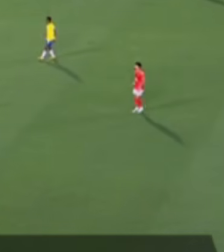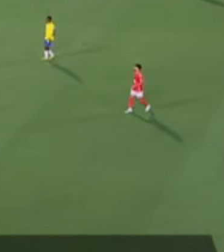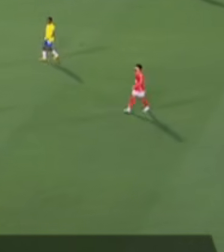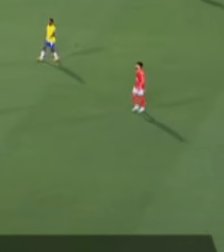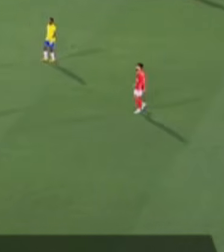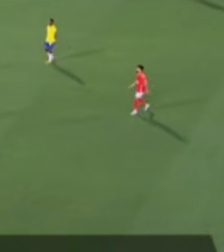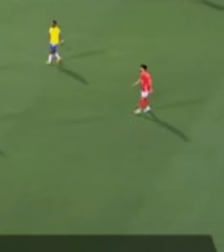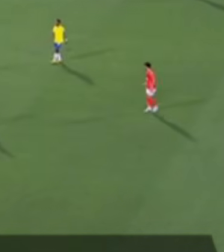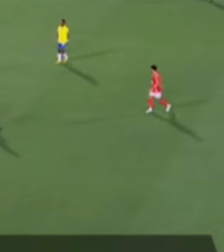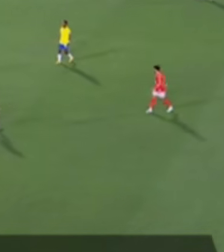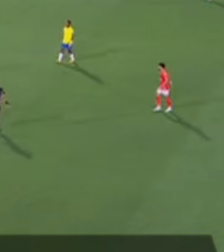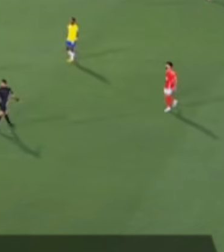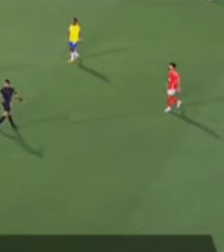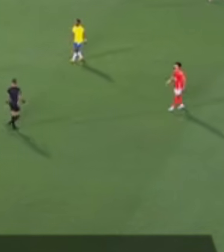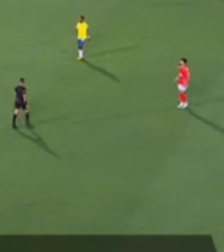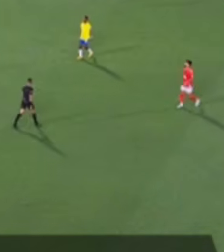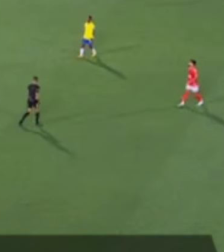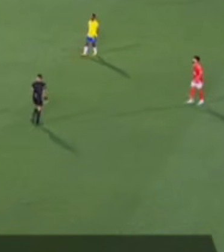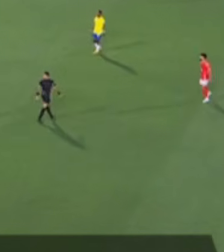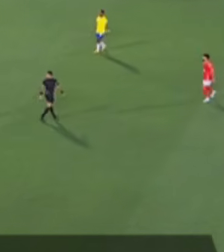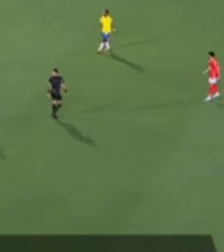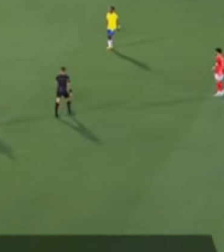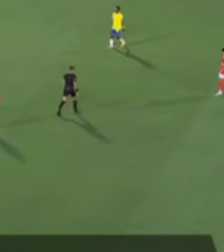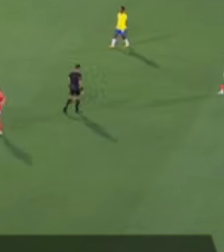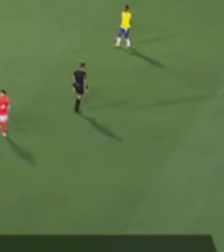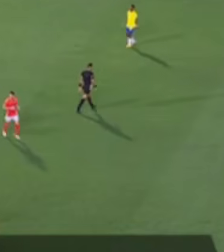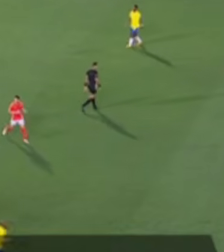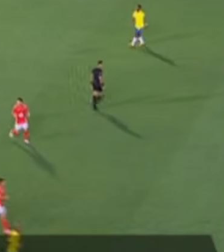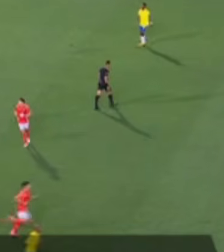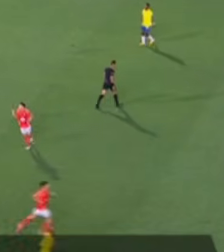Ahly bisenamanqaku amane ebhodini